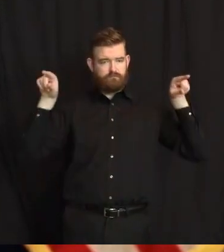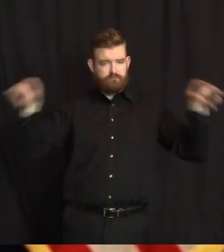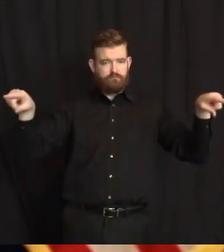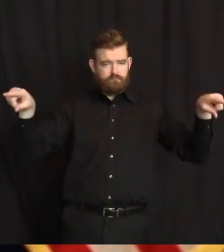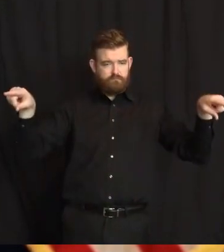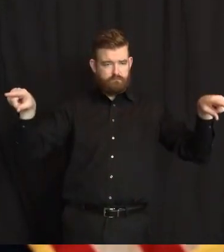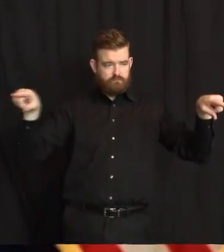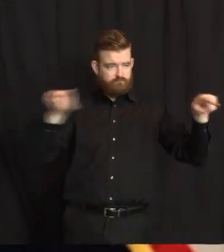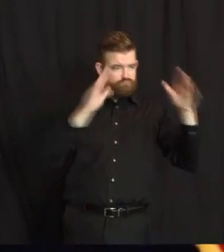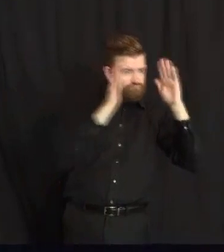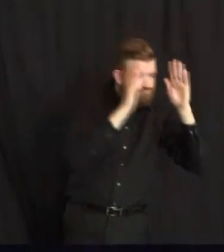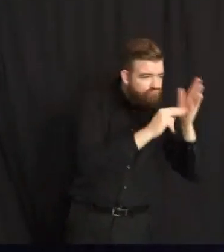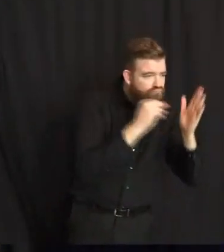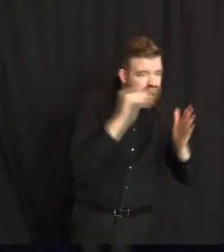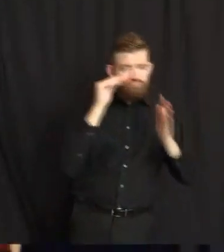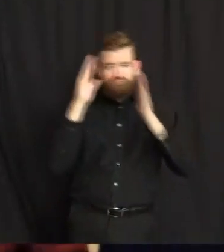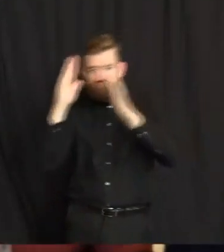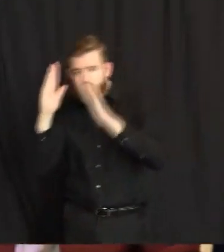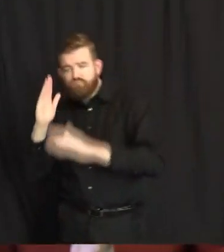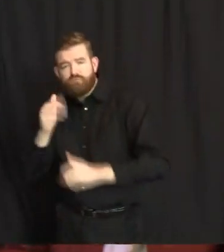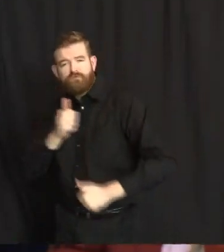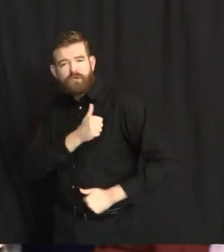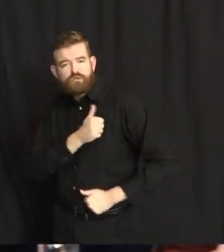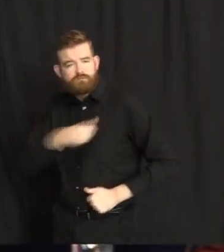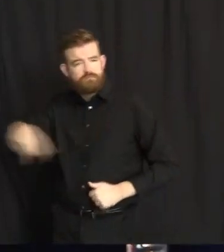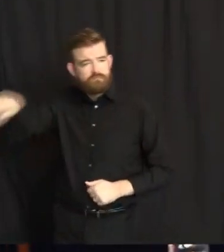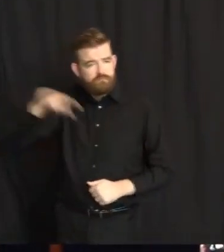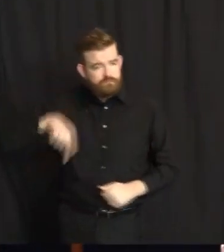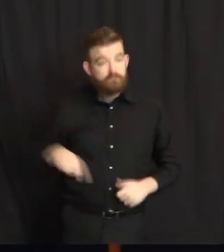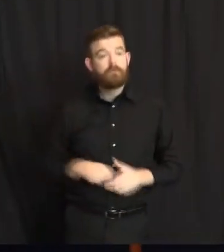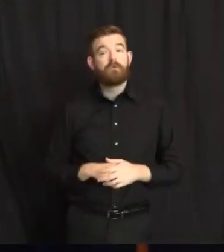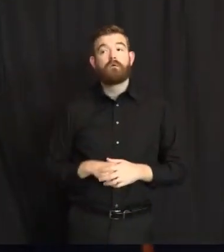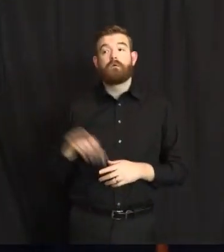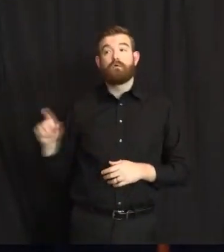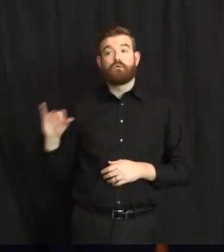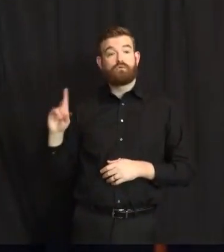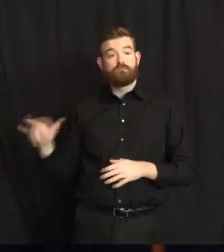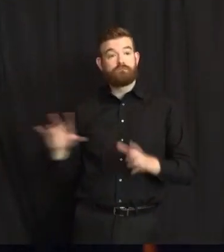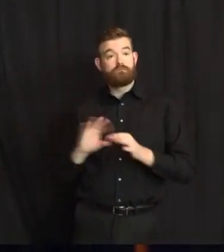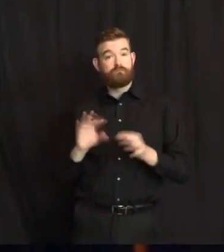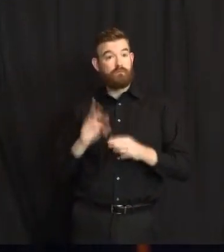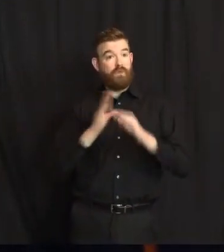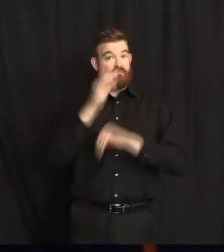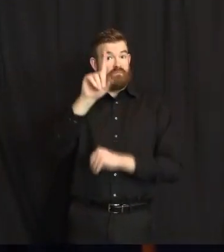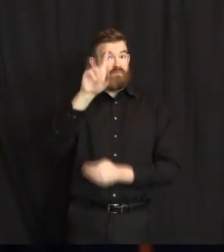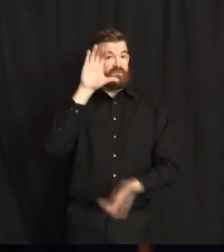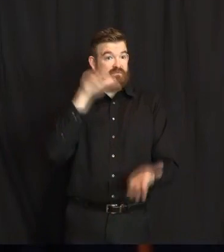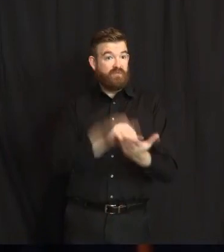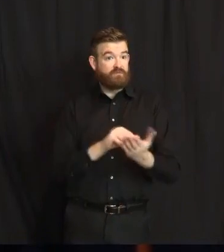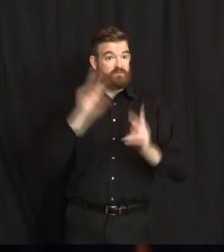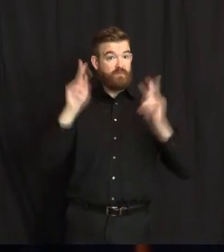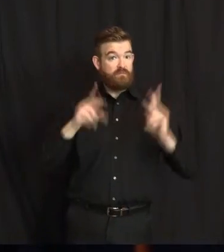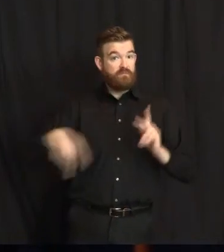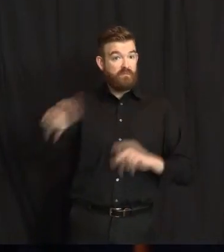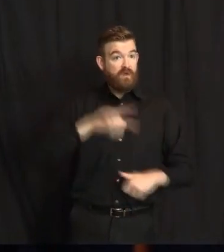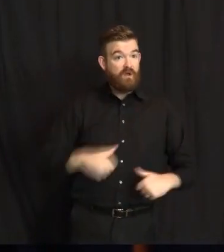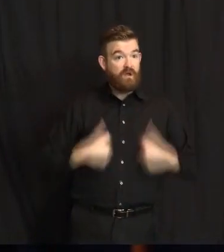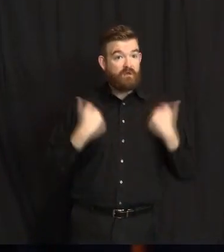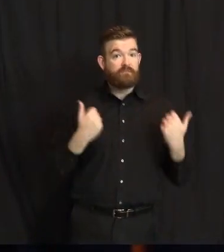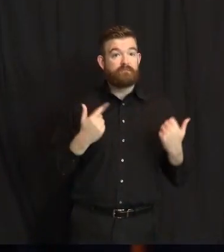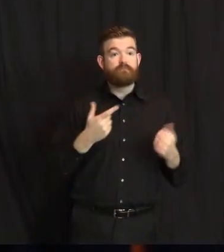We know we have over 100,000 individuals, not only in nursing homes, but assisted living, dementia homes, all our